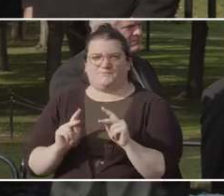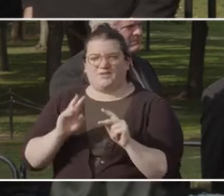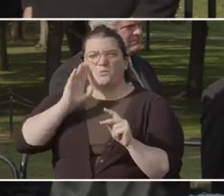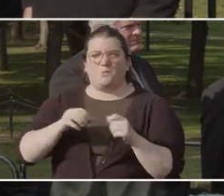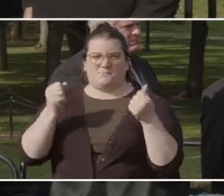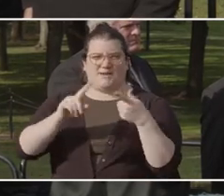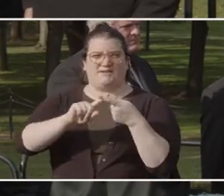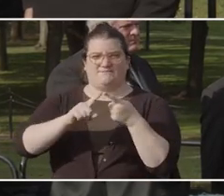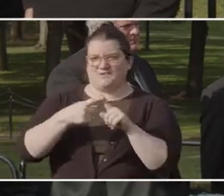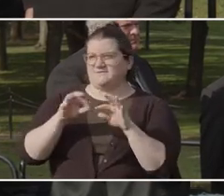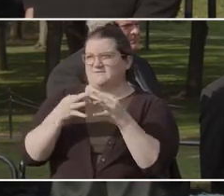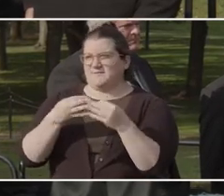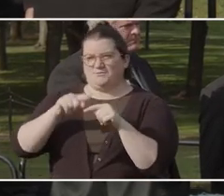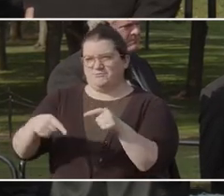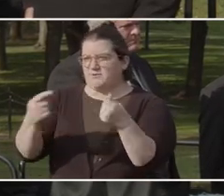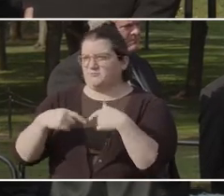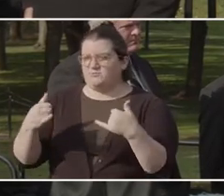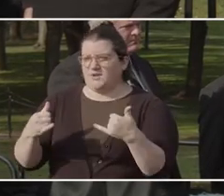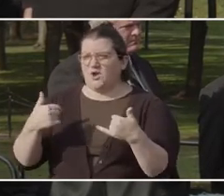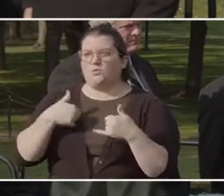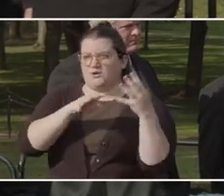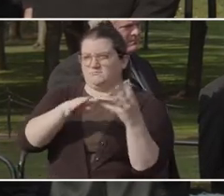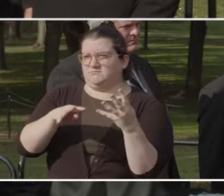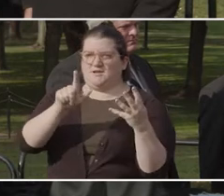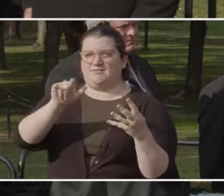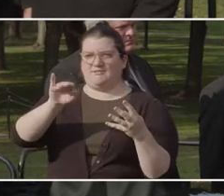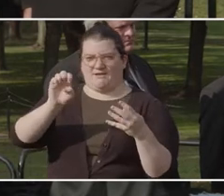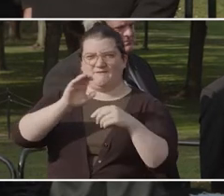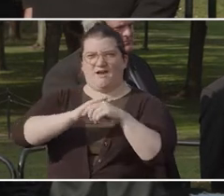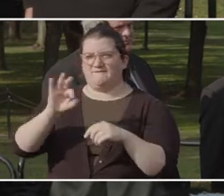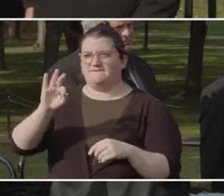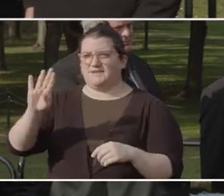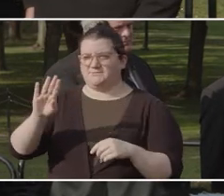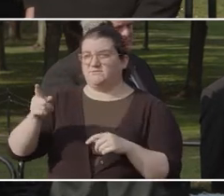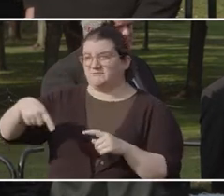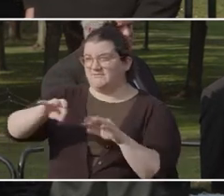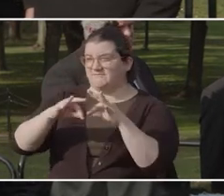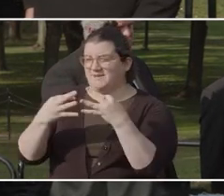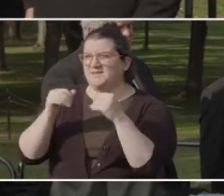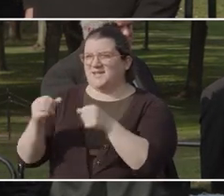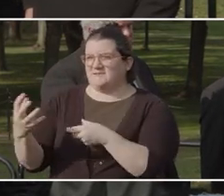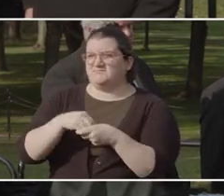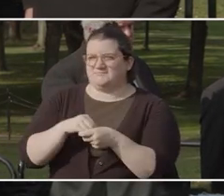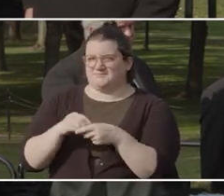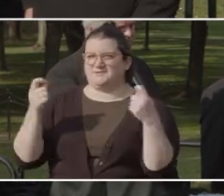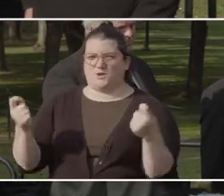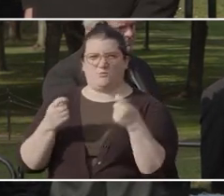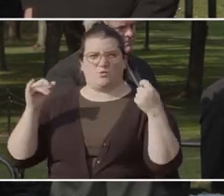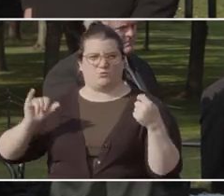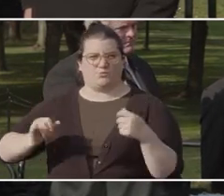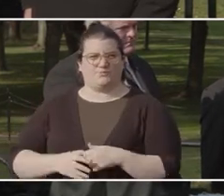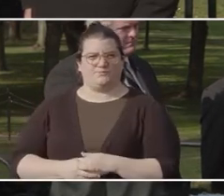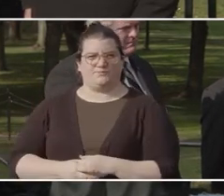us today. We are live on Facebook, so those families can be a part of the ceremony too. We will have volunteers read